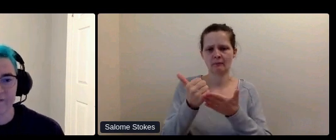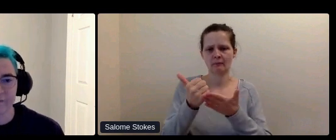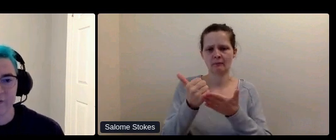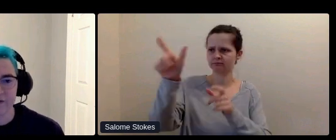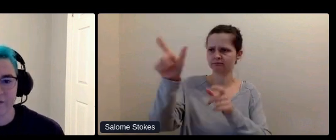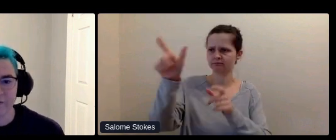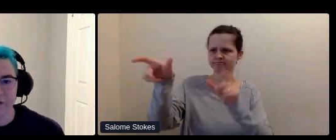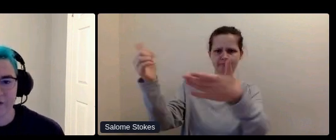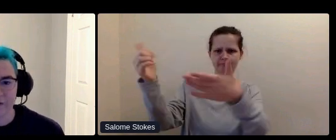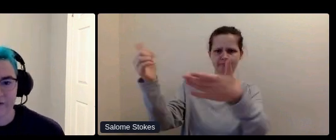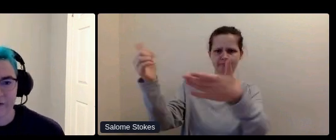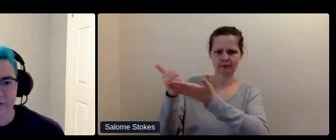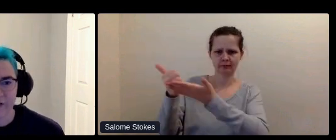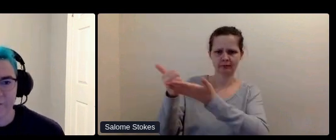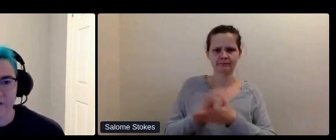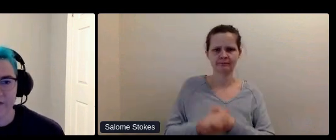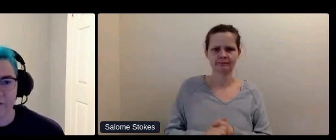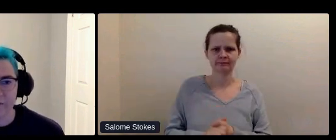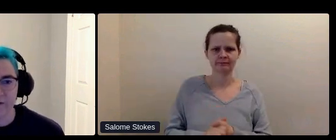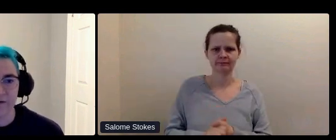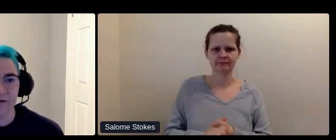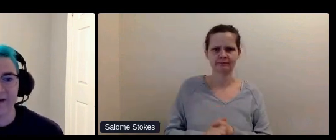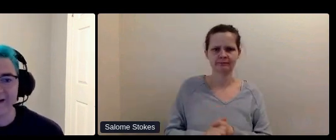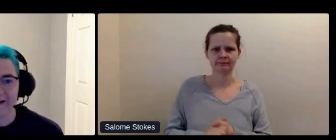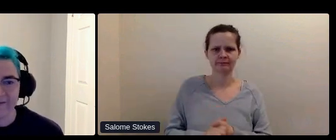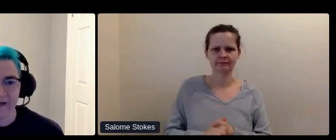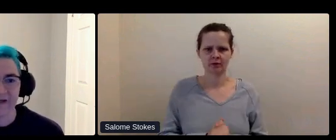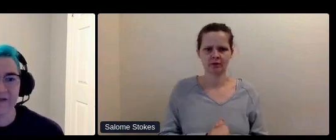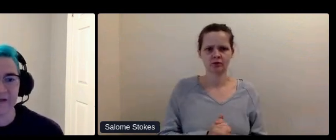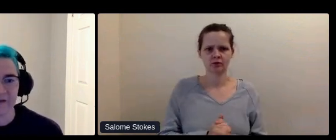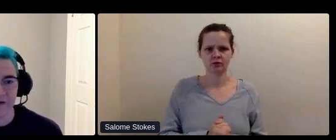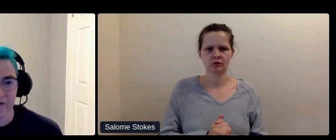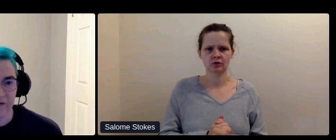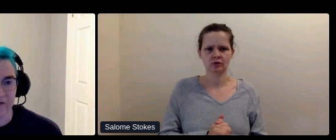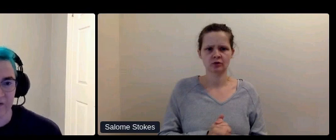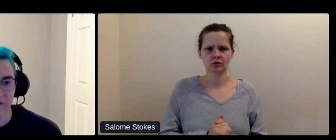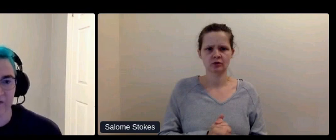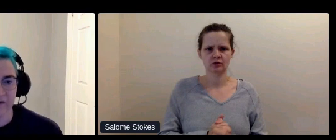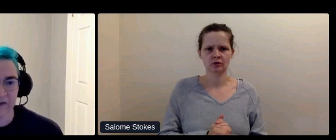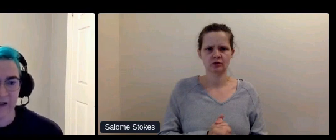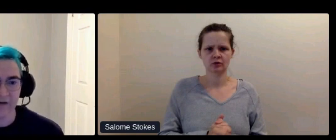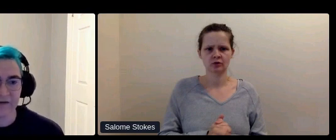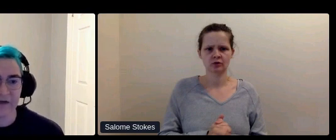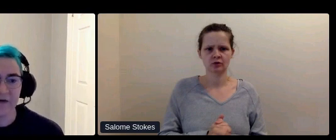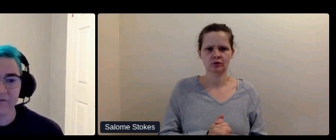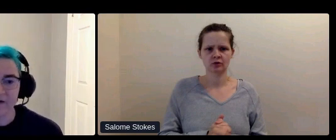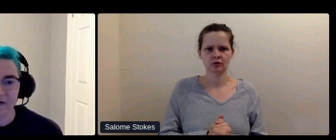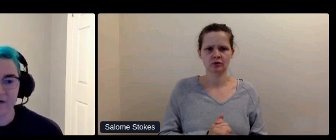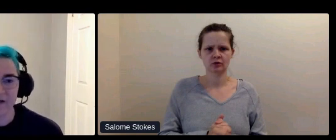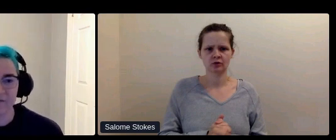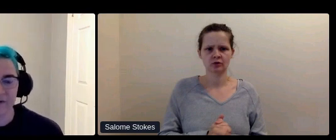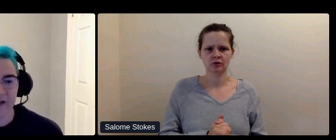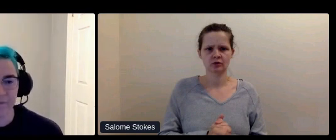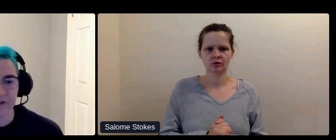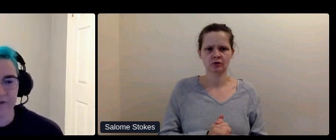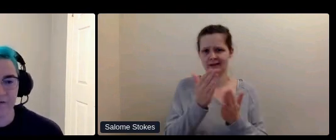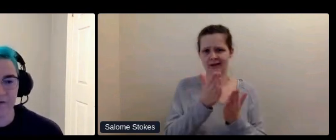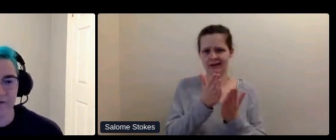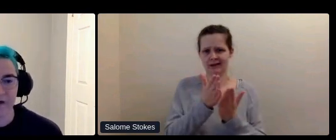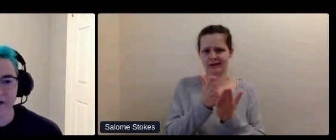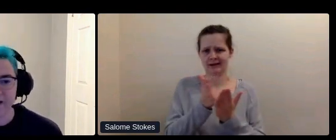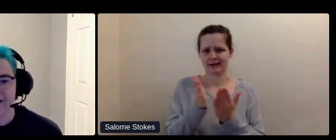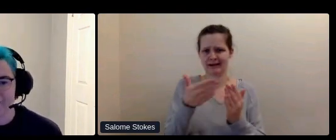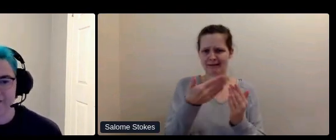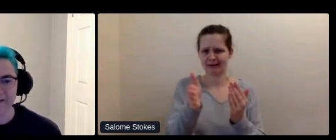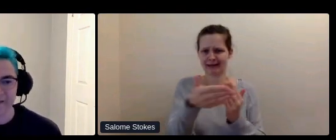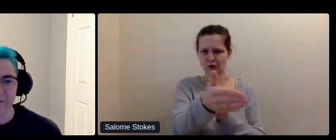Last of Us Part 2. Naughty Dog Studios helped us around a navigation assist, audio cues, and directional indicators. Ratchet & Clank really helped us around